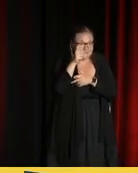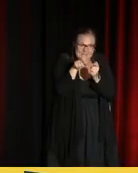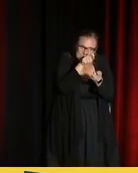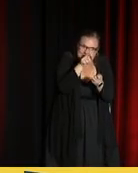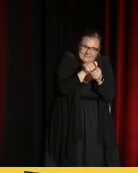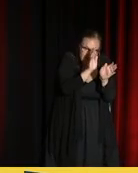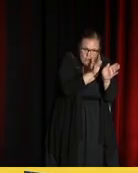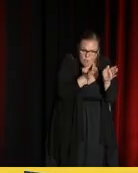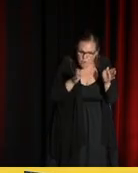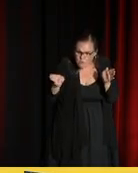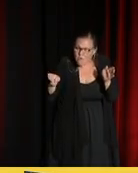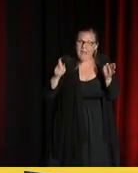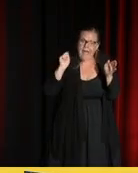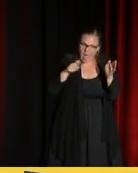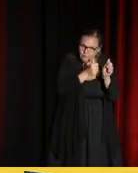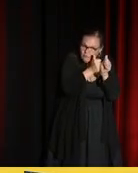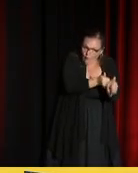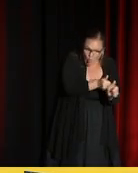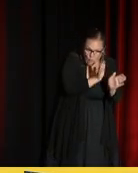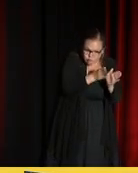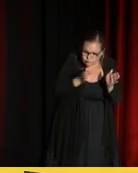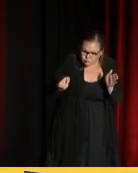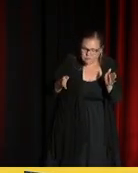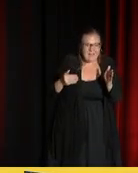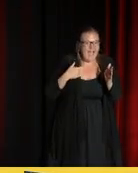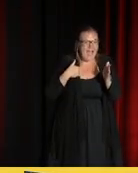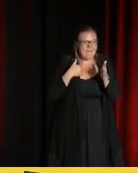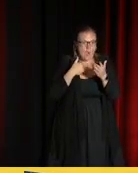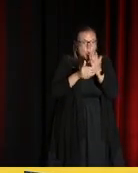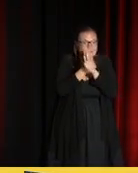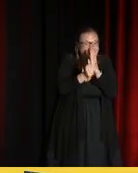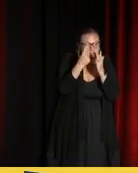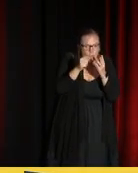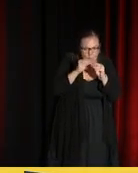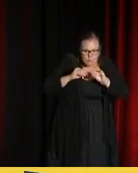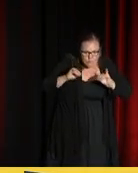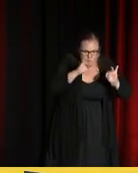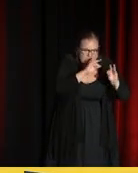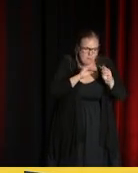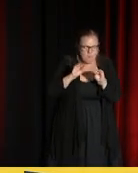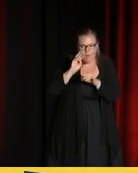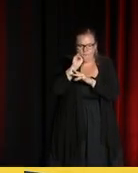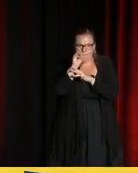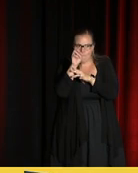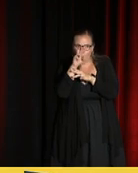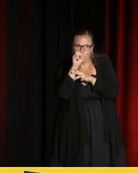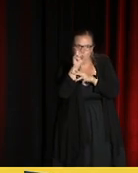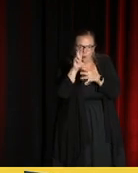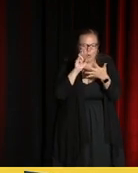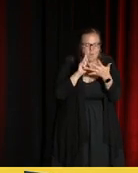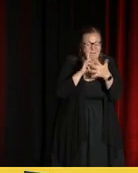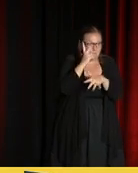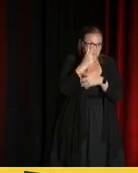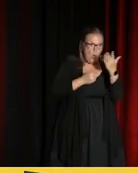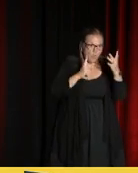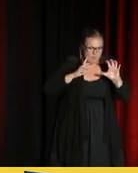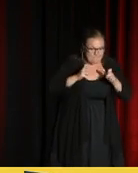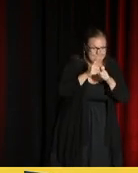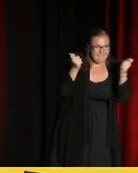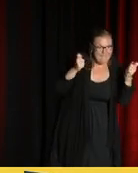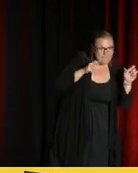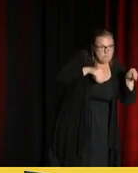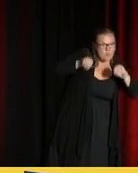right order. It's about motor skills, being able to manipulate the props, both fine motor and gross motor. It's